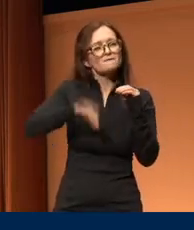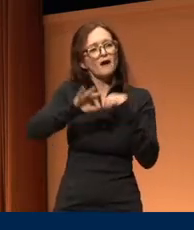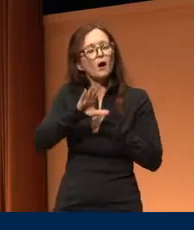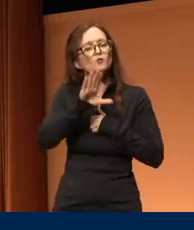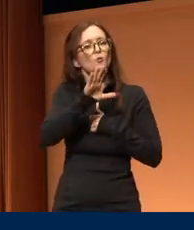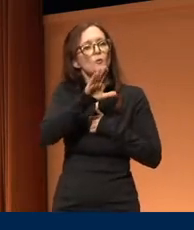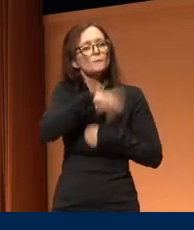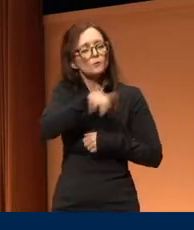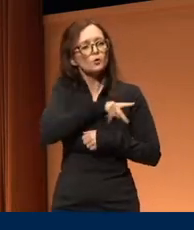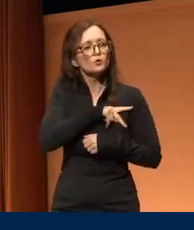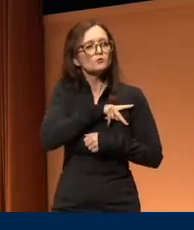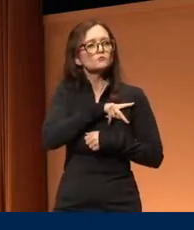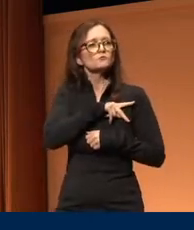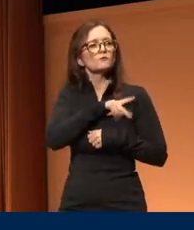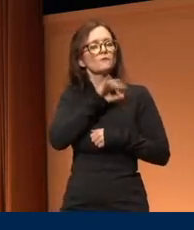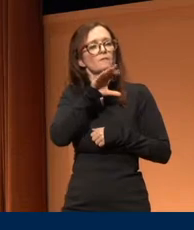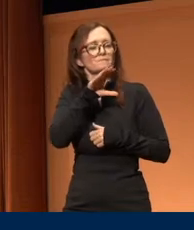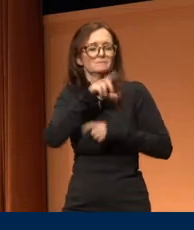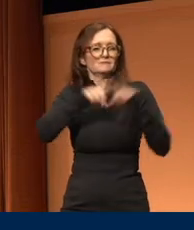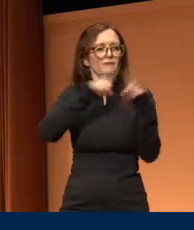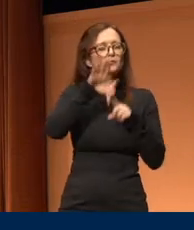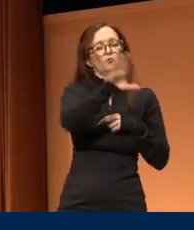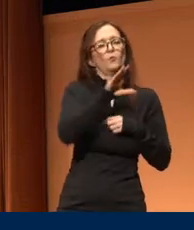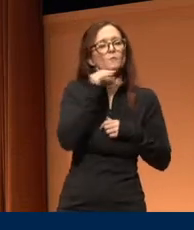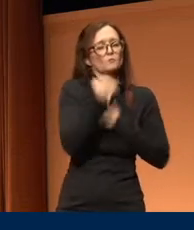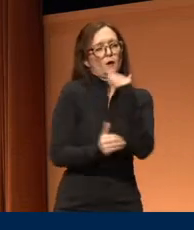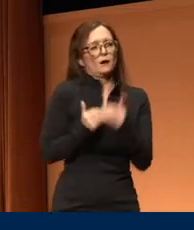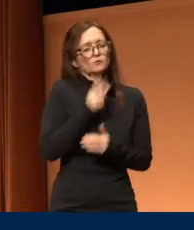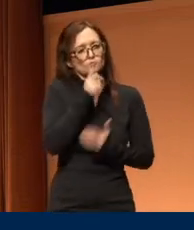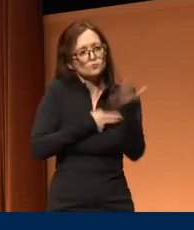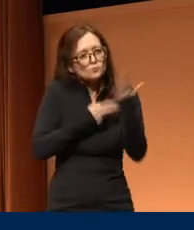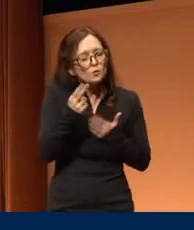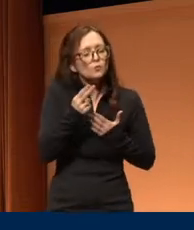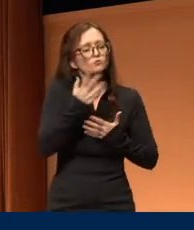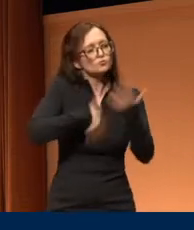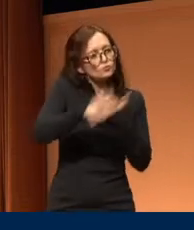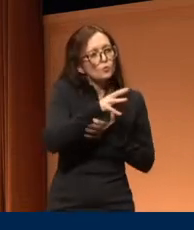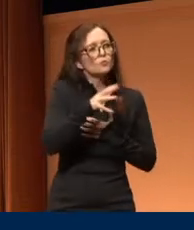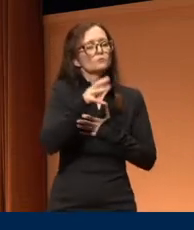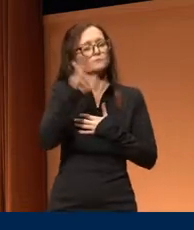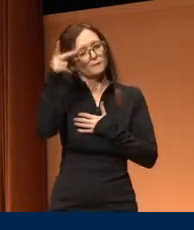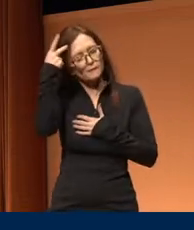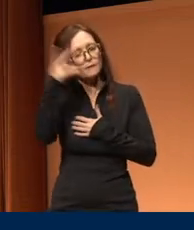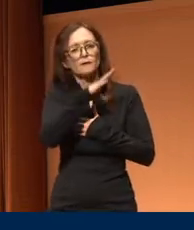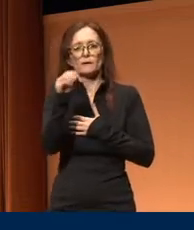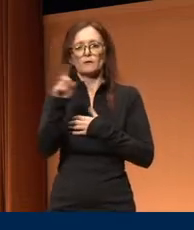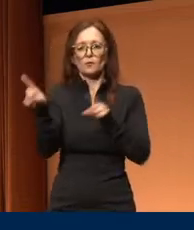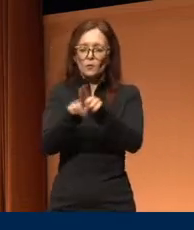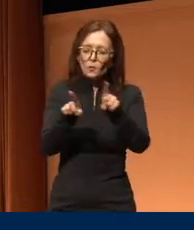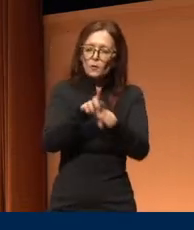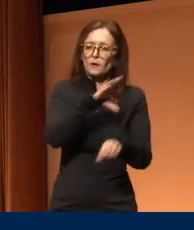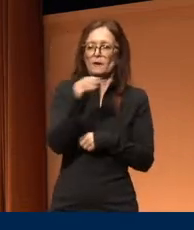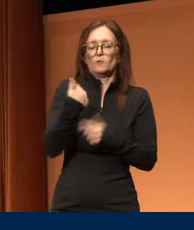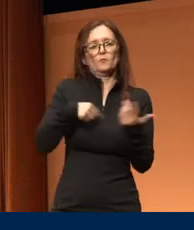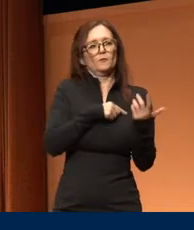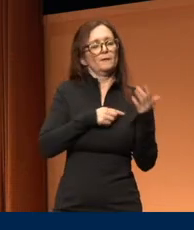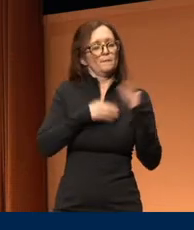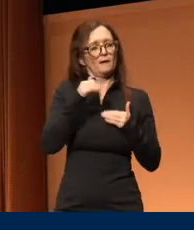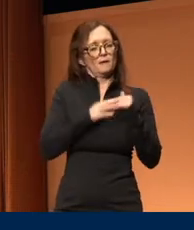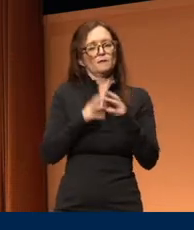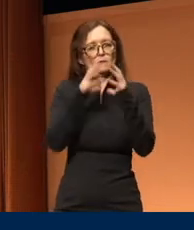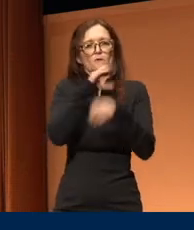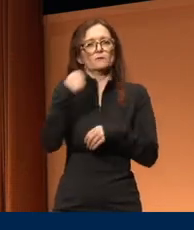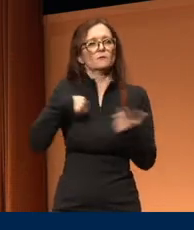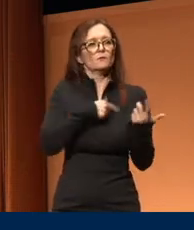it is objective, factual truth, a more socially and politically constructed kind of truth, which we also partly built, or